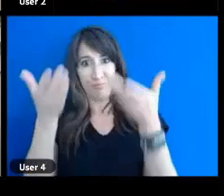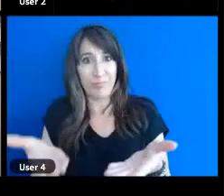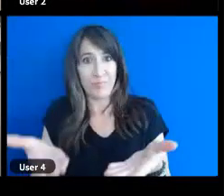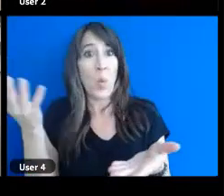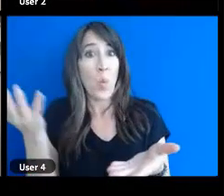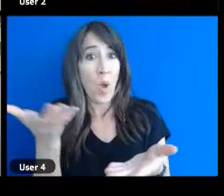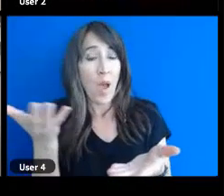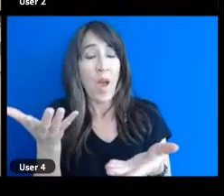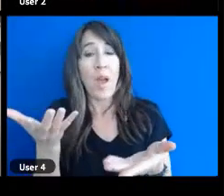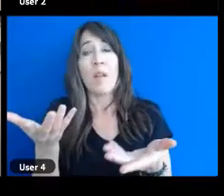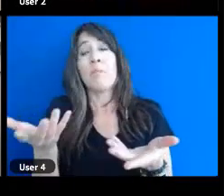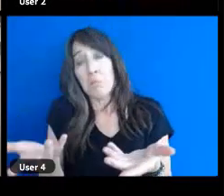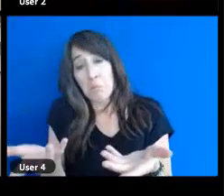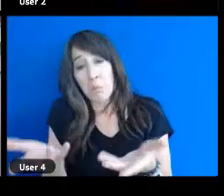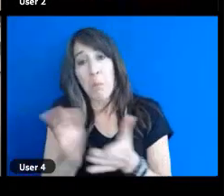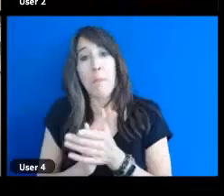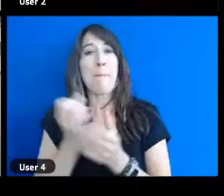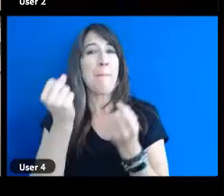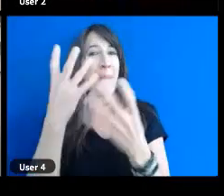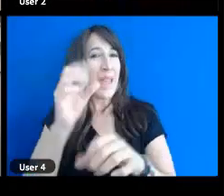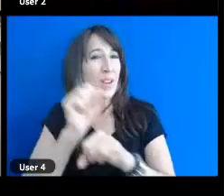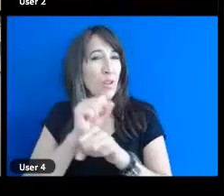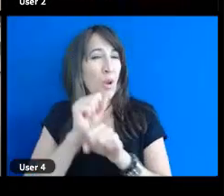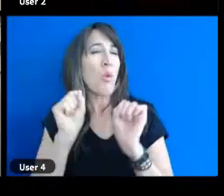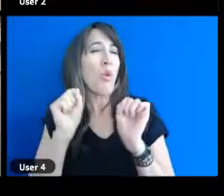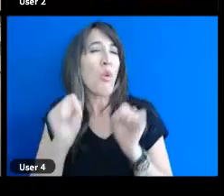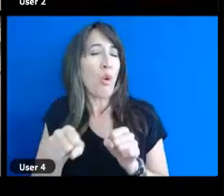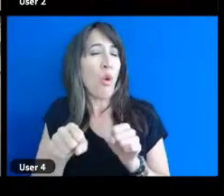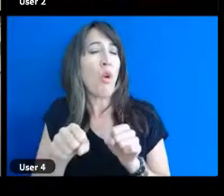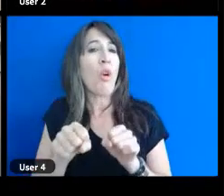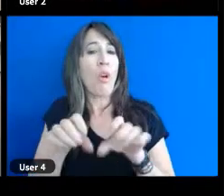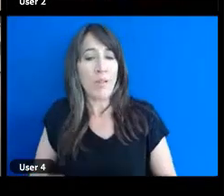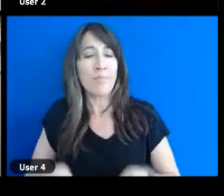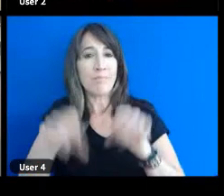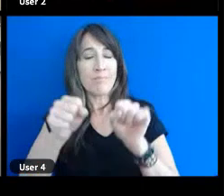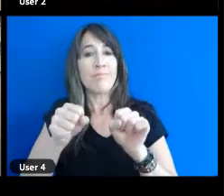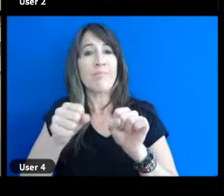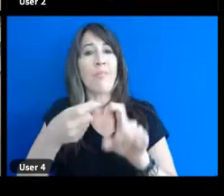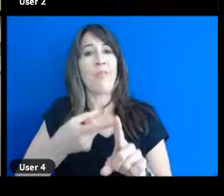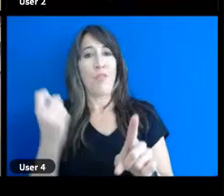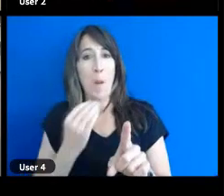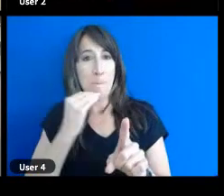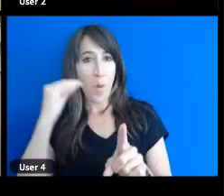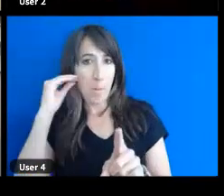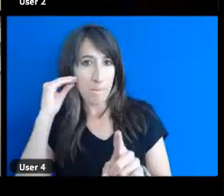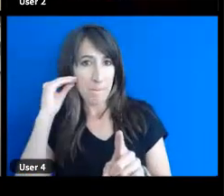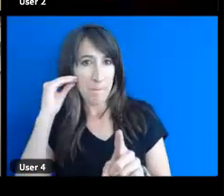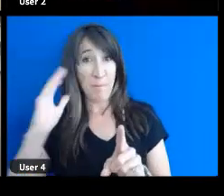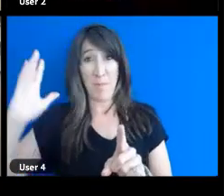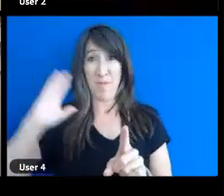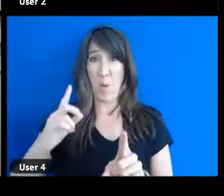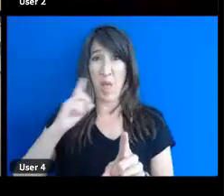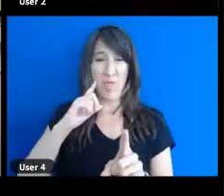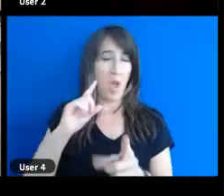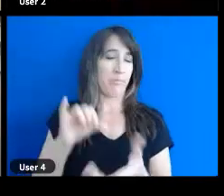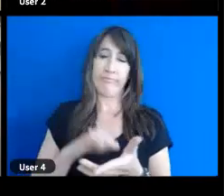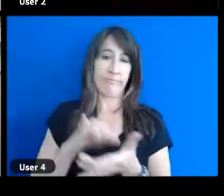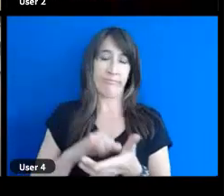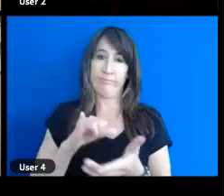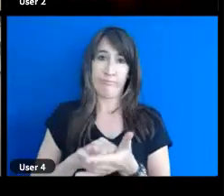back on the table. So for employers, the idea that many jobs could be done remotely probably seemed impractical.